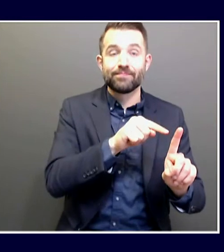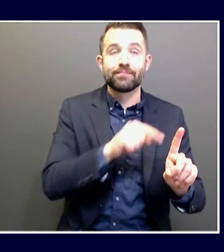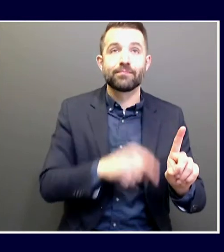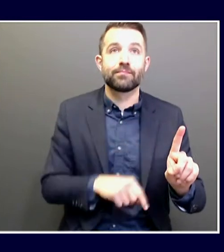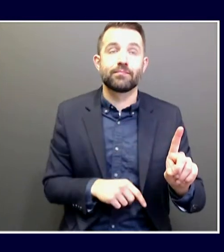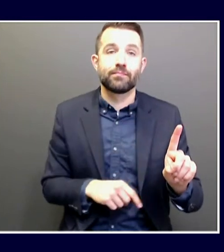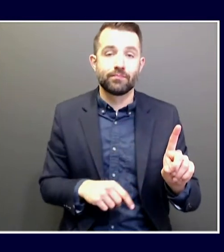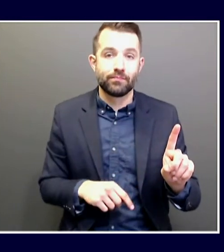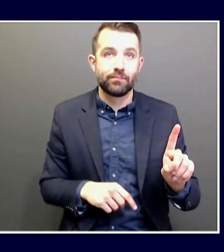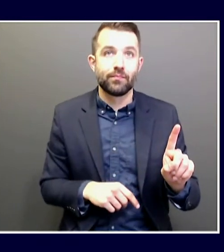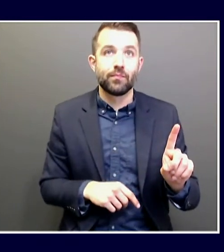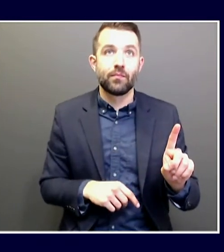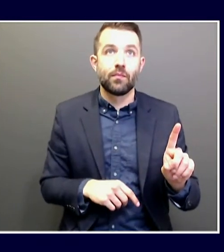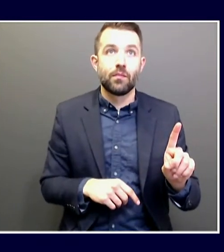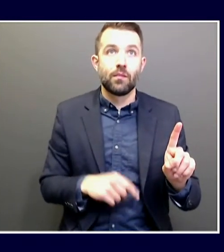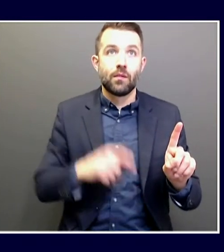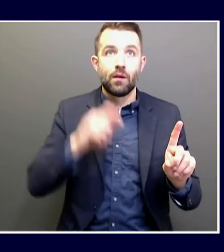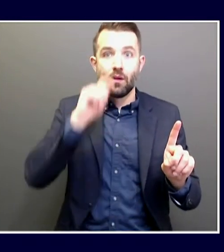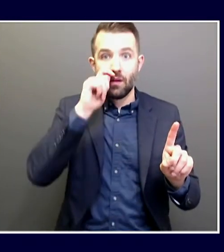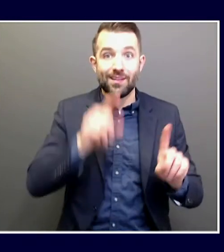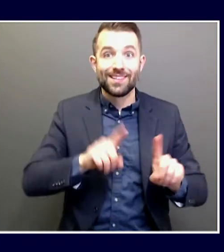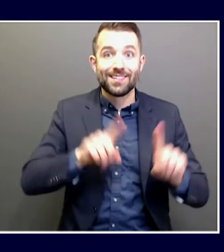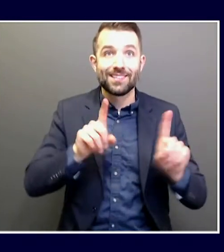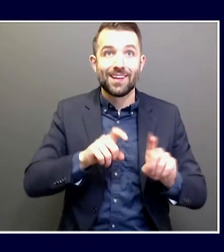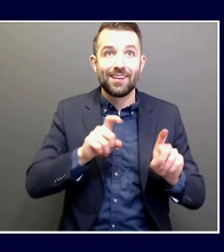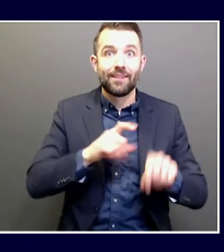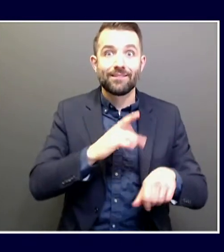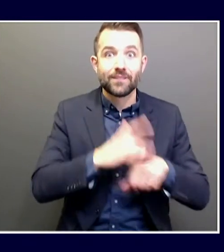to be available. And I know the state had an announcement about,